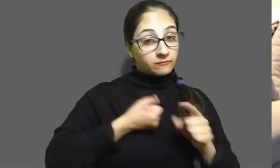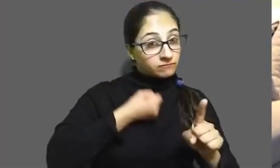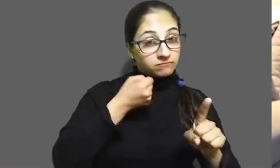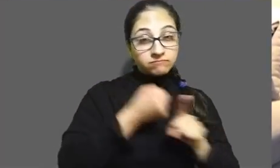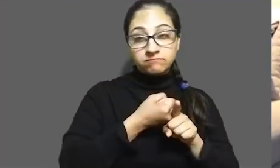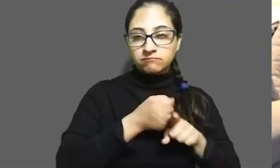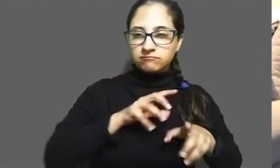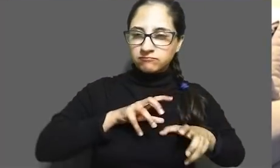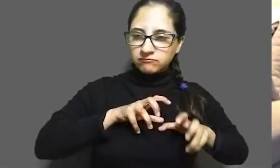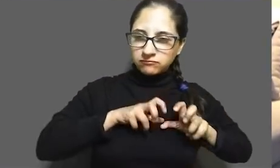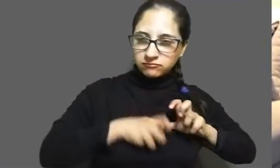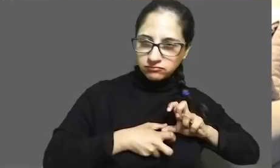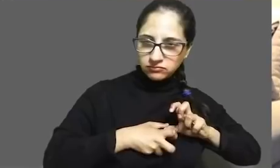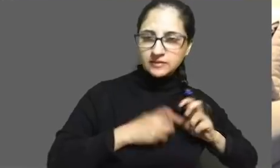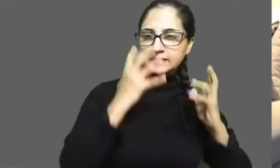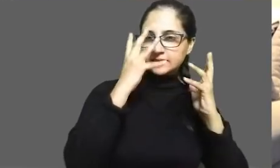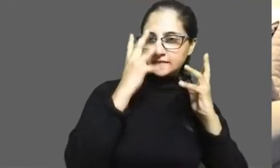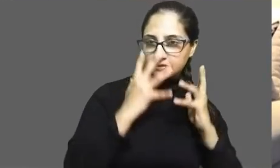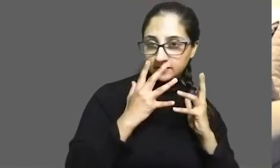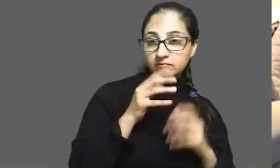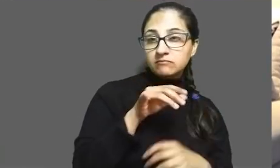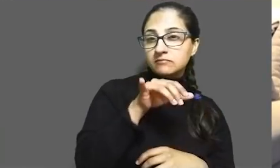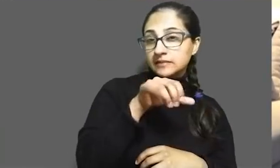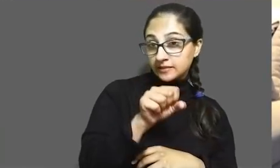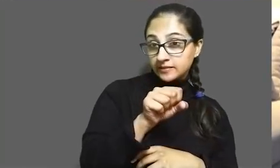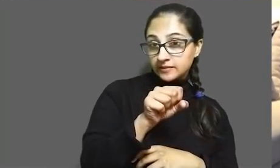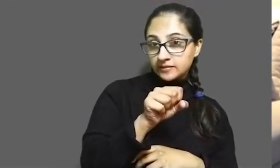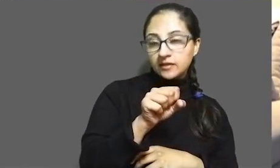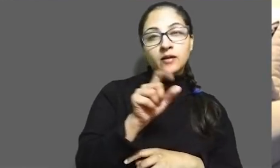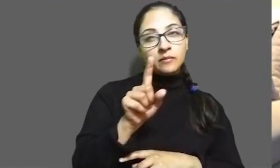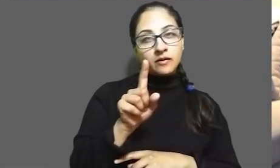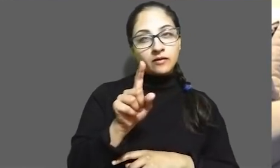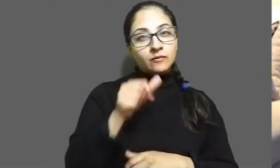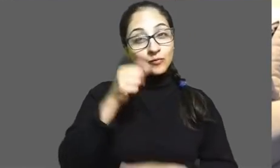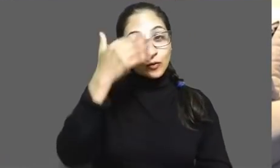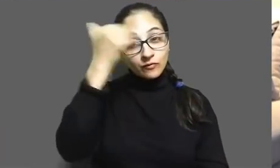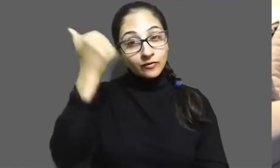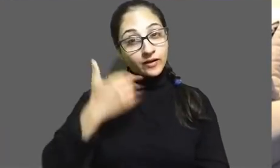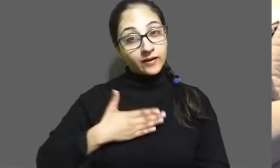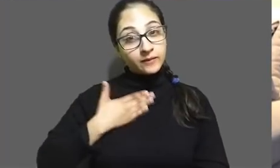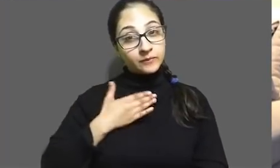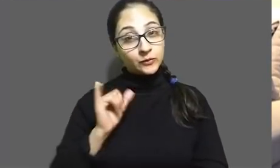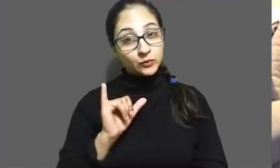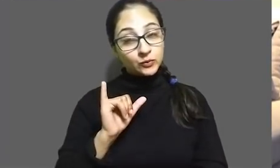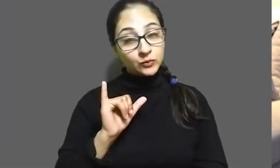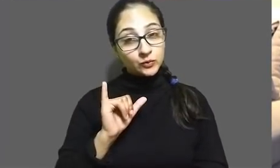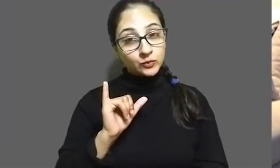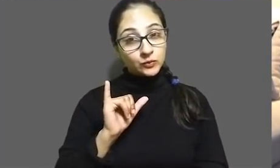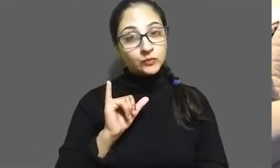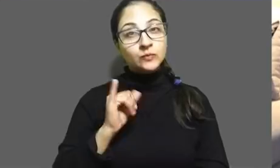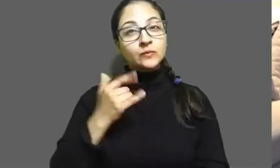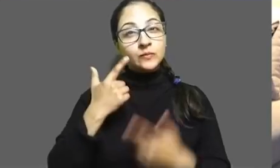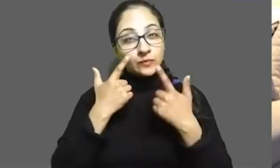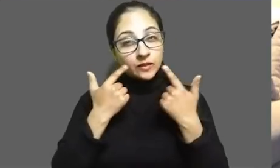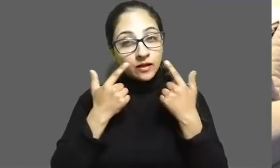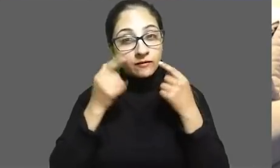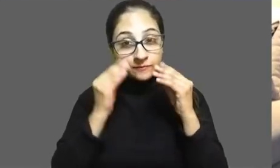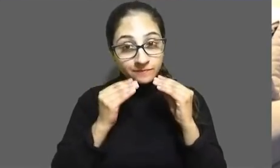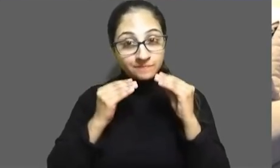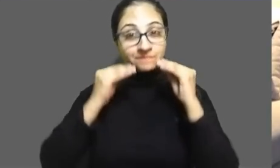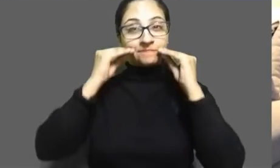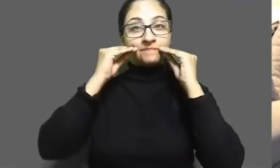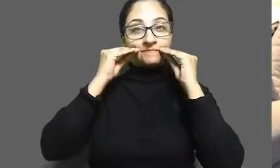time, there are many blessings in our lives. So try to smile, to laugh. Remember,